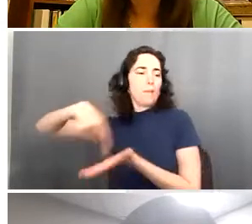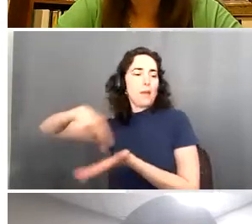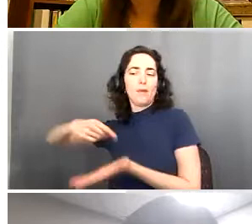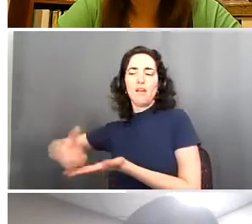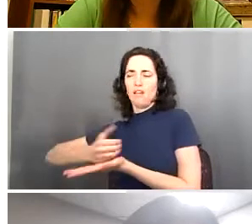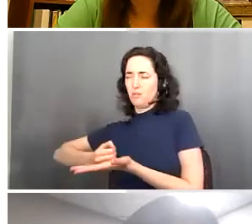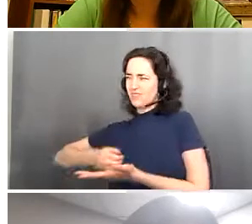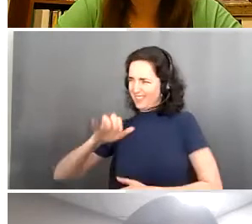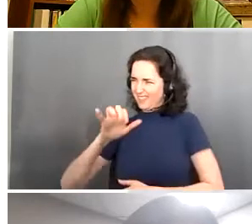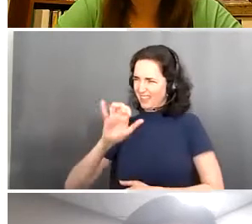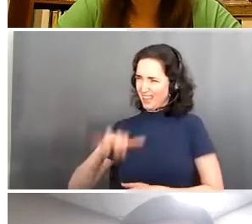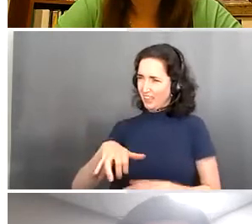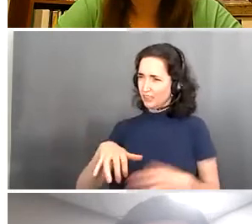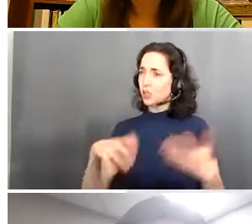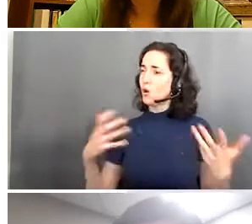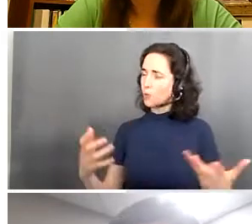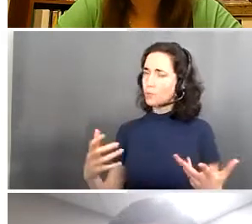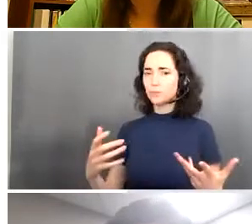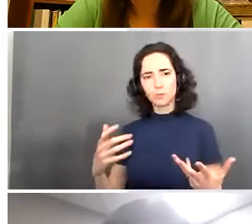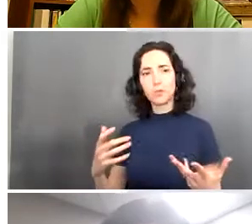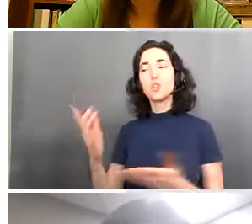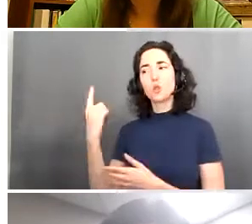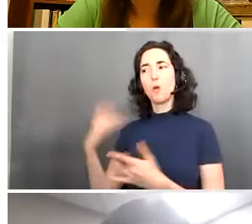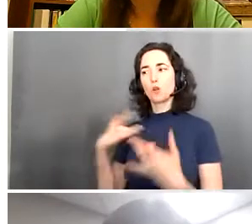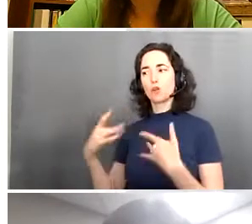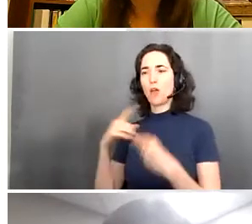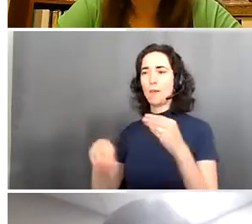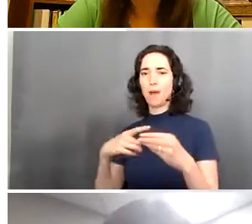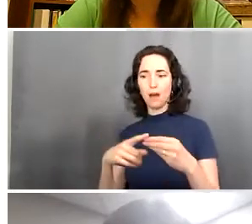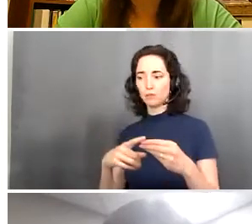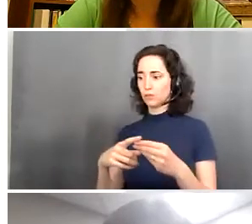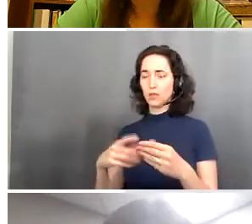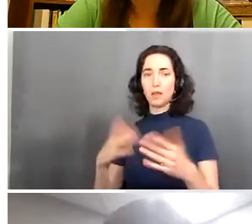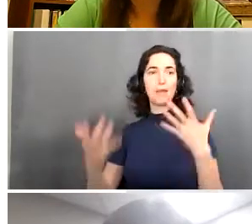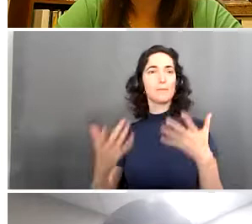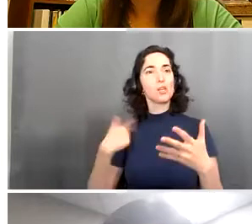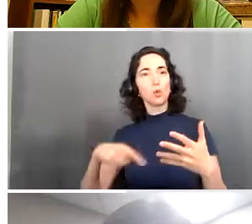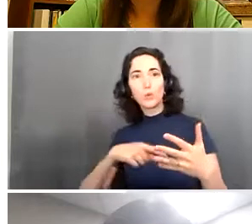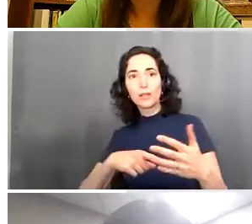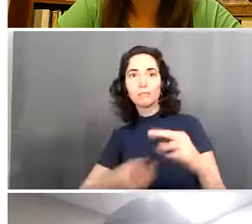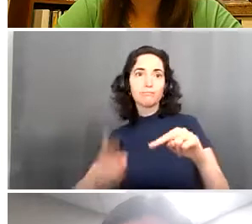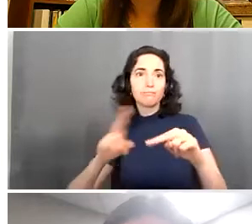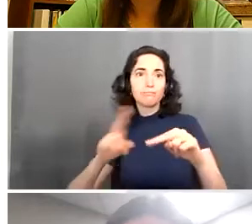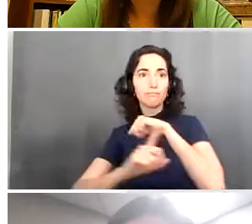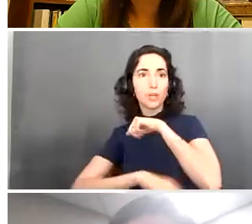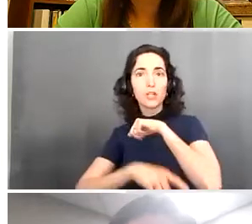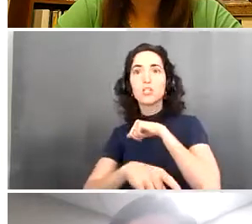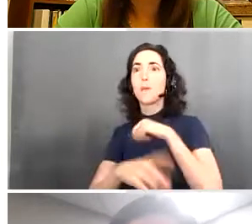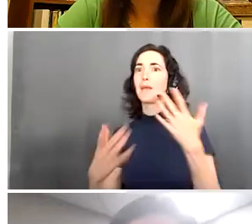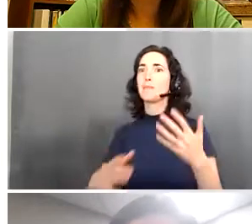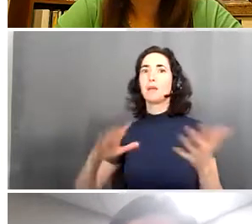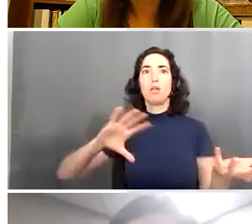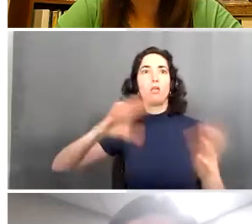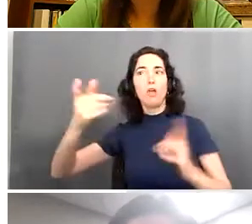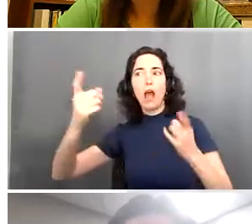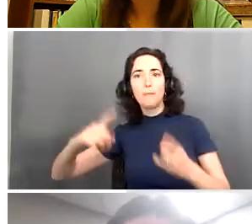some unintended consequences. So are folks okay with putting that one in the group of we would like to learn